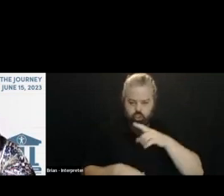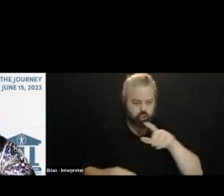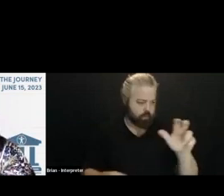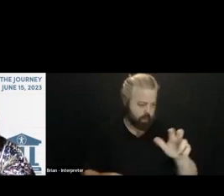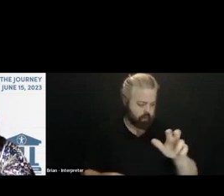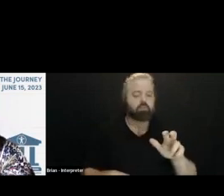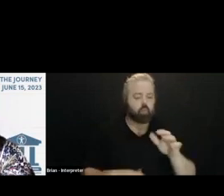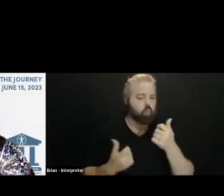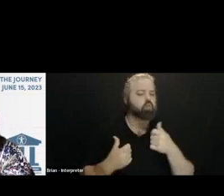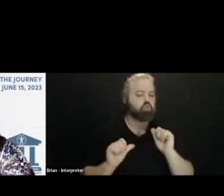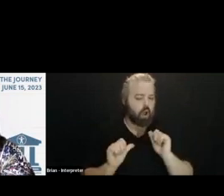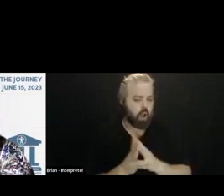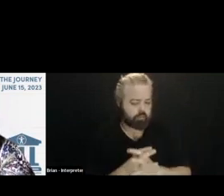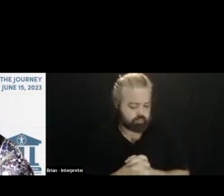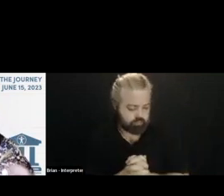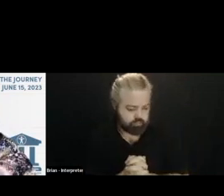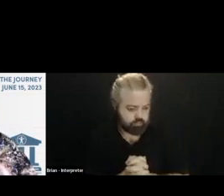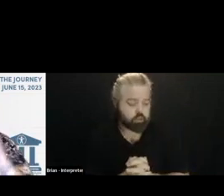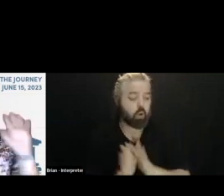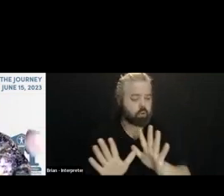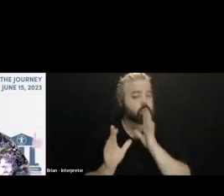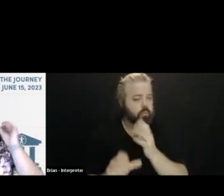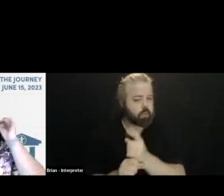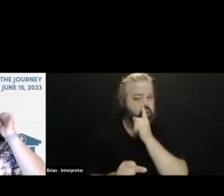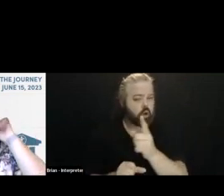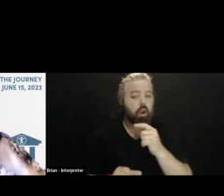it. Just to make sure, I'm going to reload this page. So I